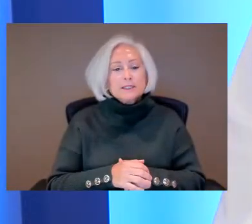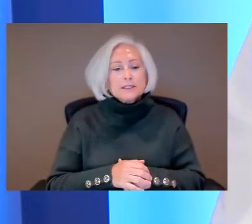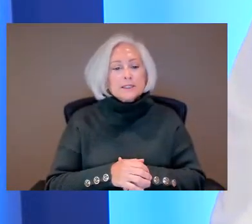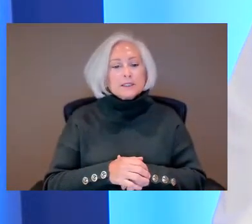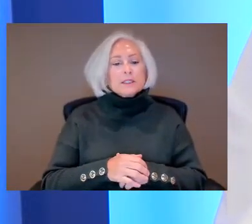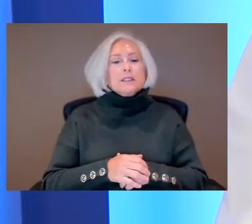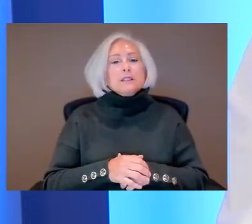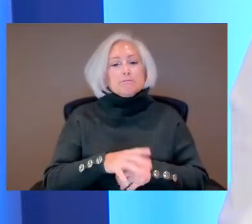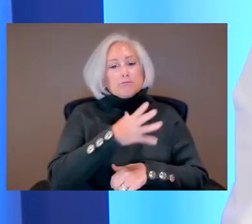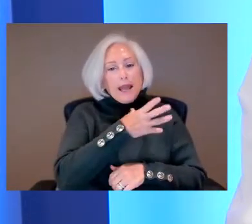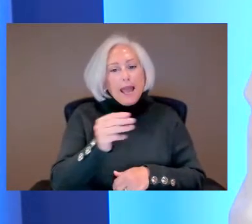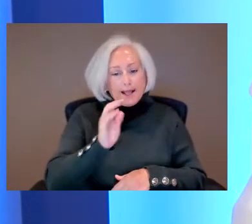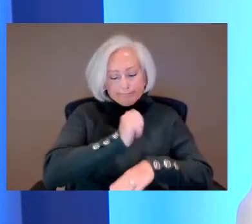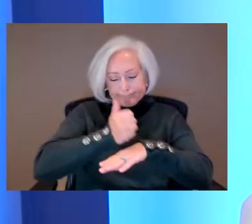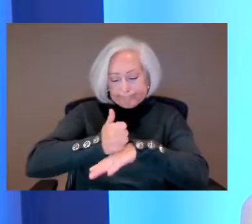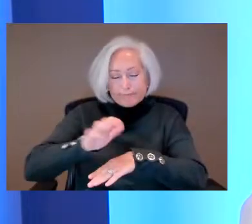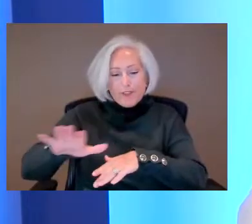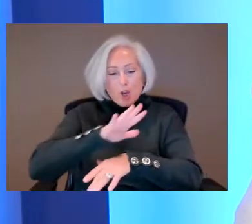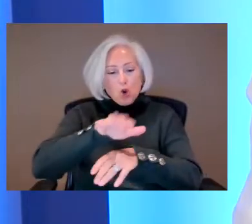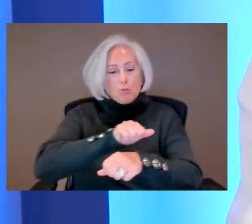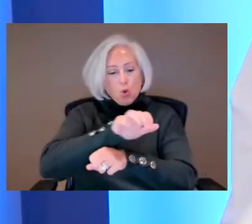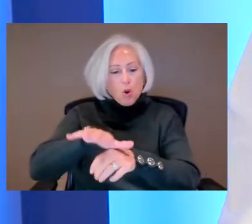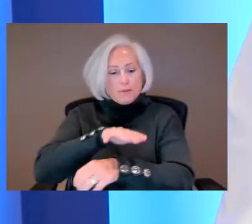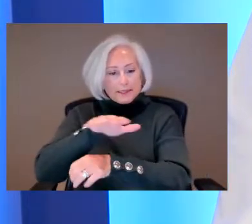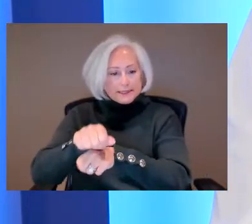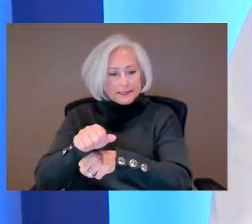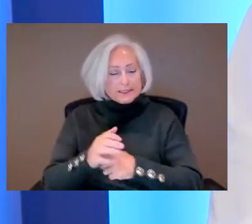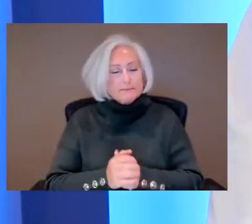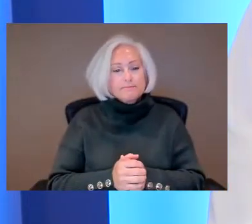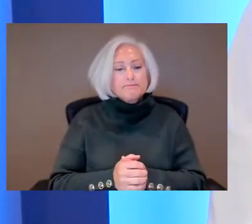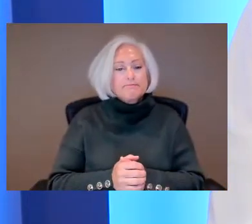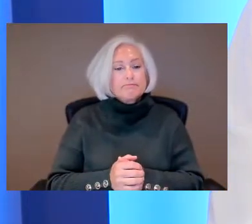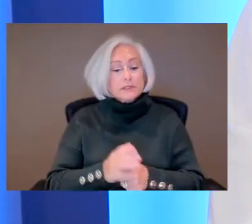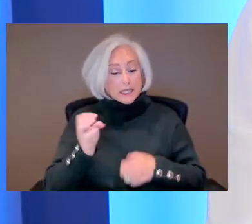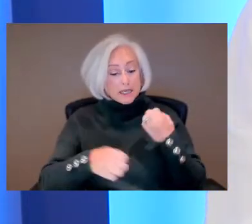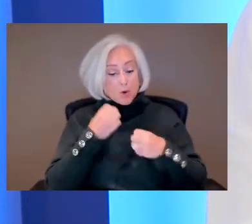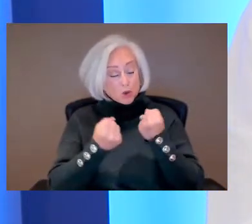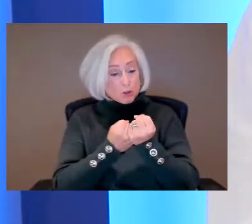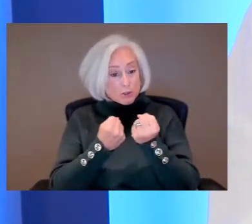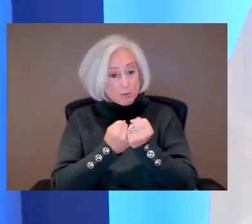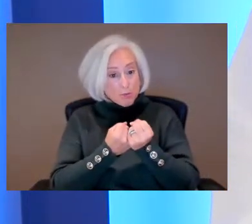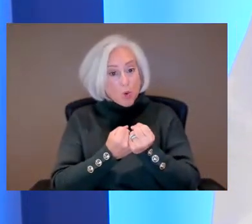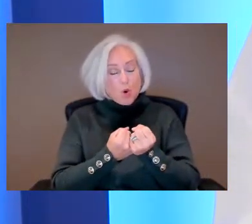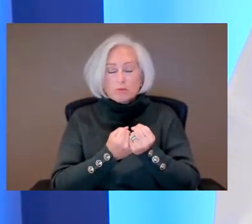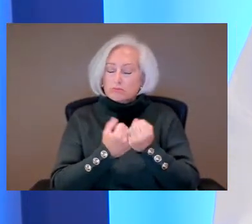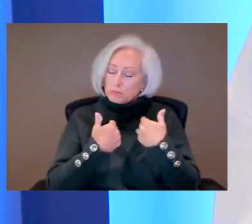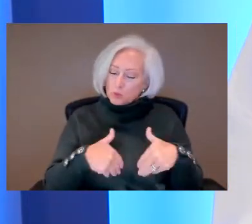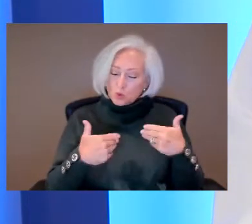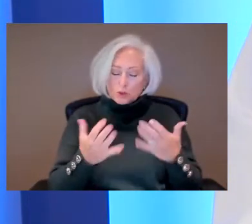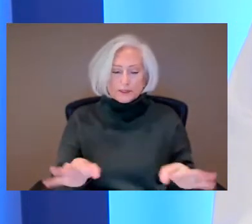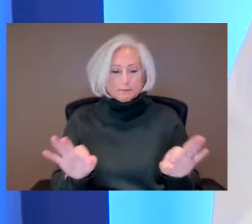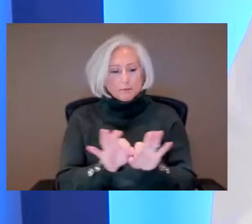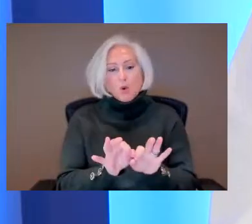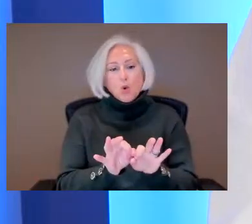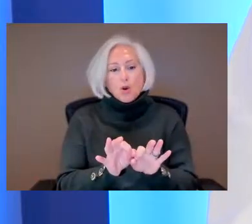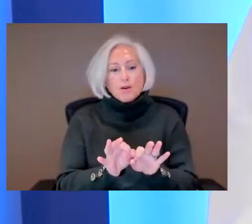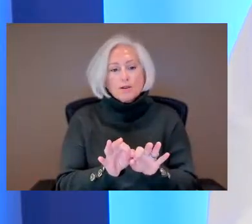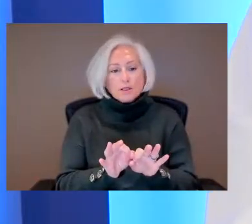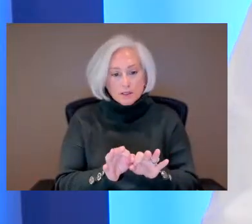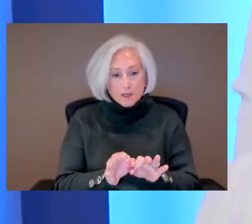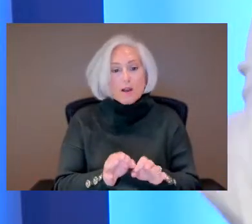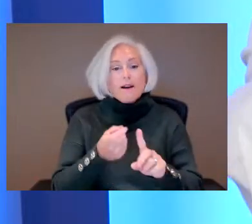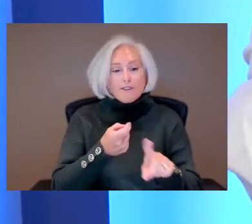visits. I think emotionally supporting somebody is super important, both from a mental health perspective,